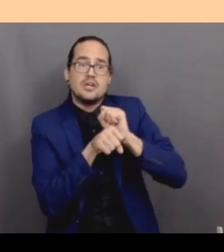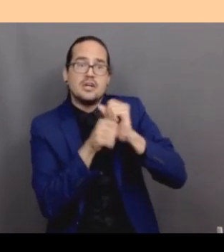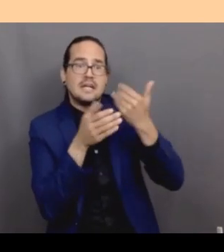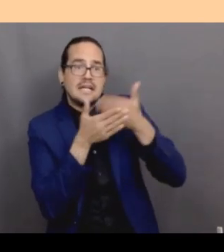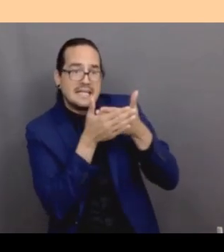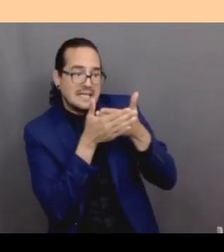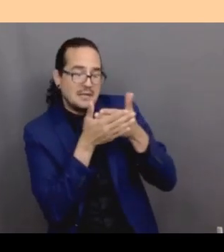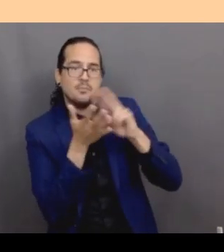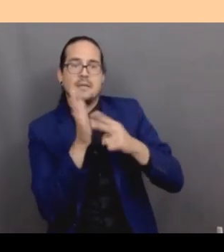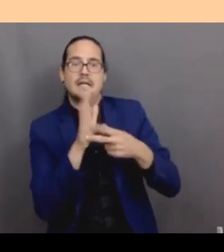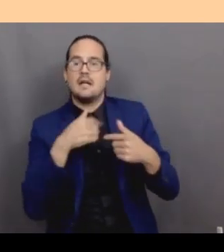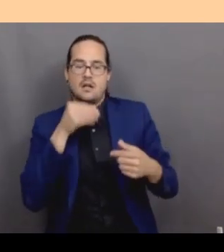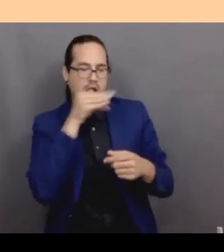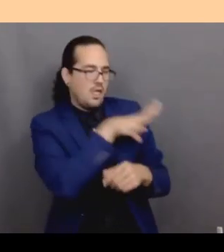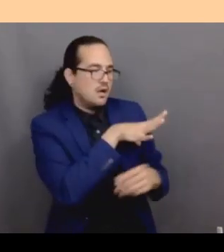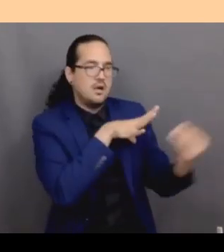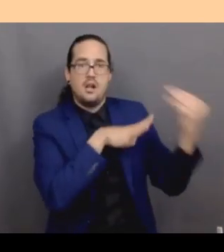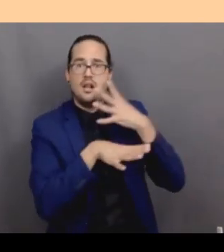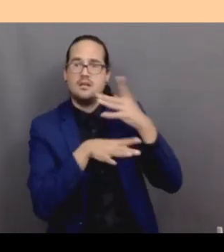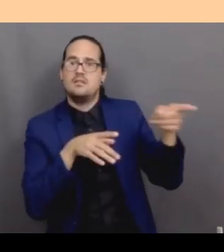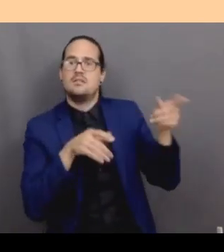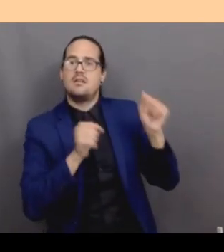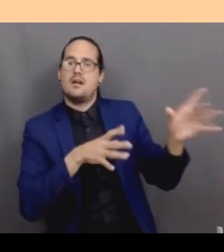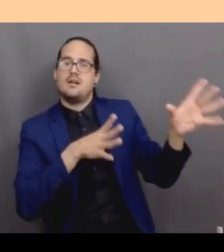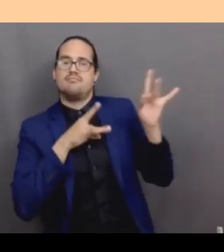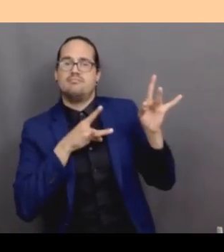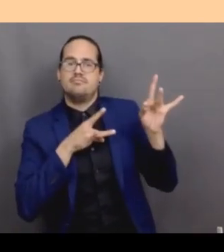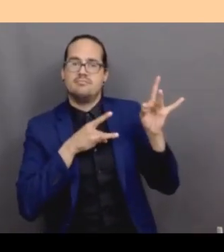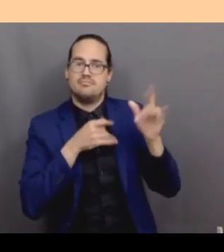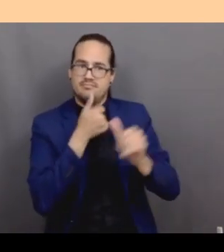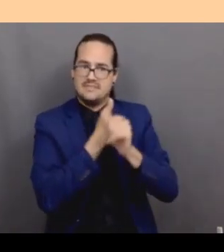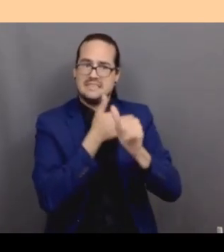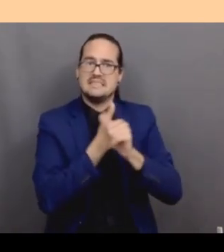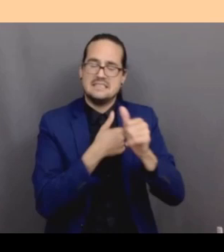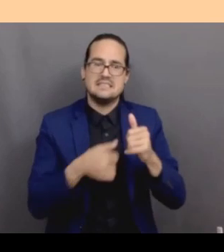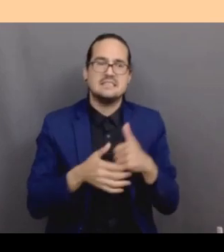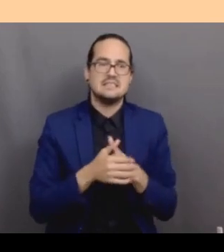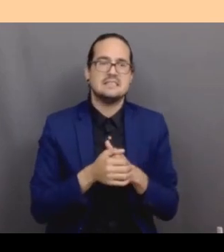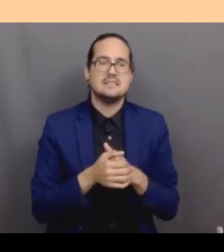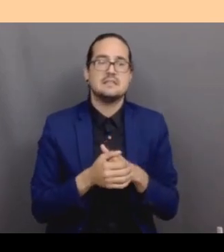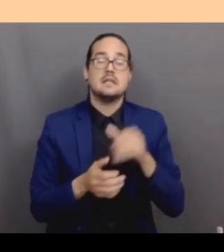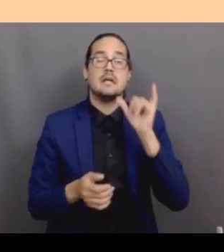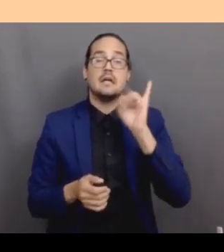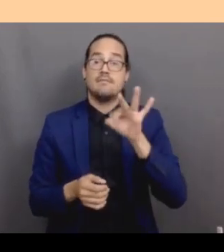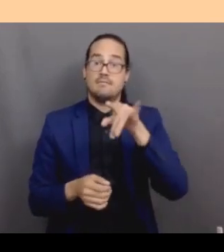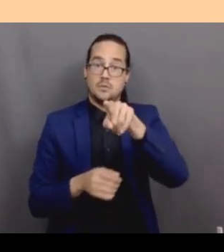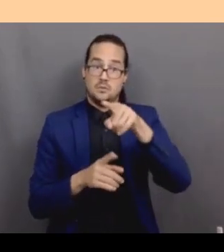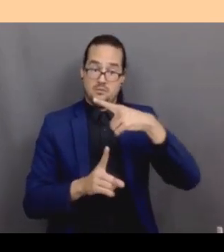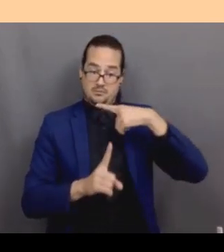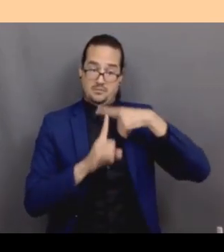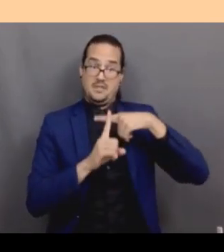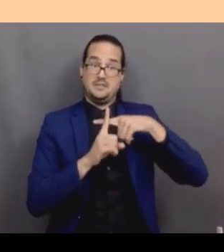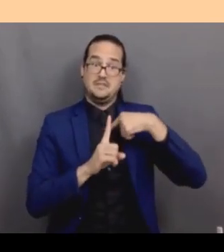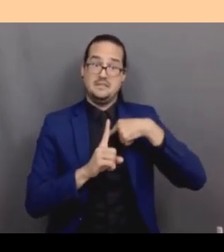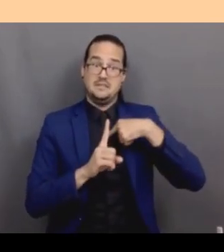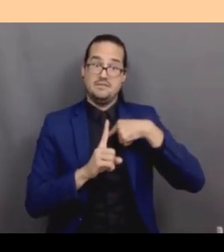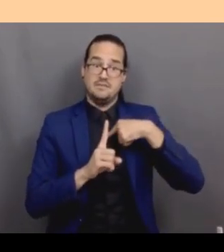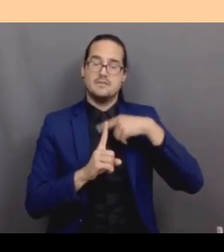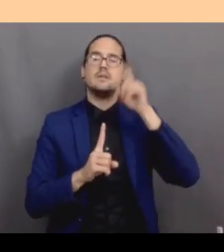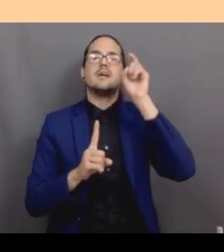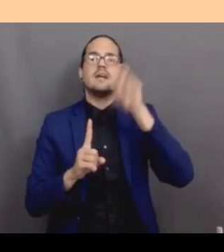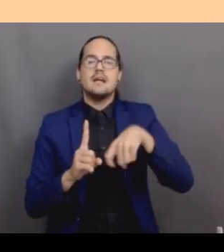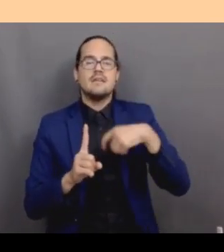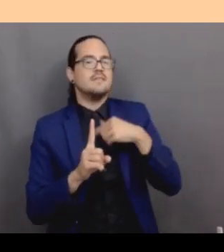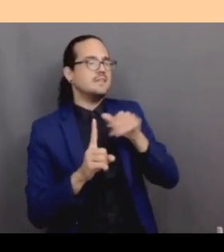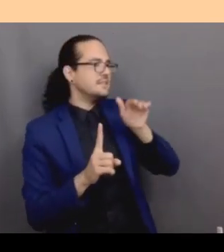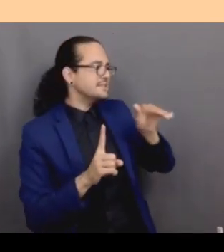to your employers and your colleagues if you do test positive. And so that's nothing to be fearful about providing that information. And we are collecting information